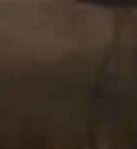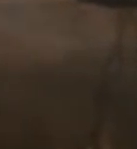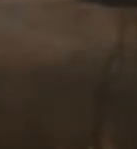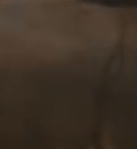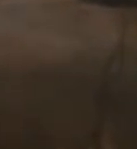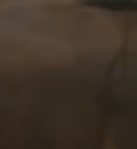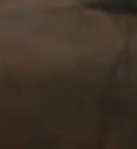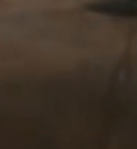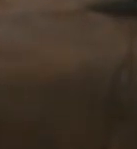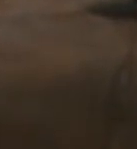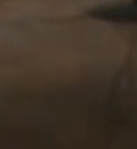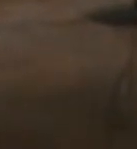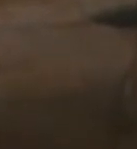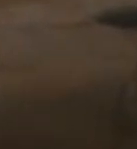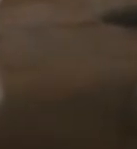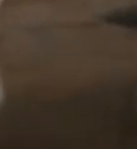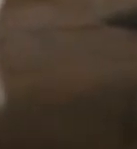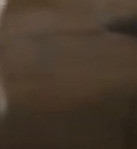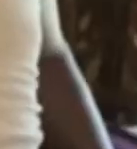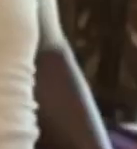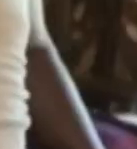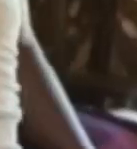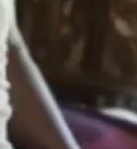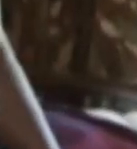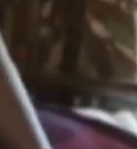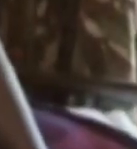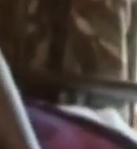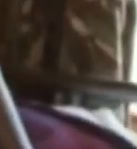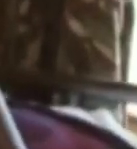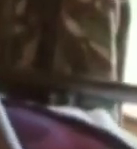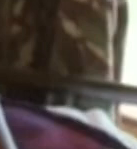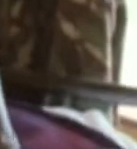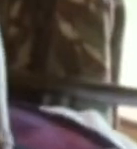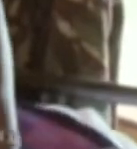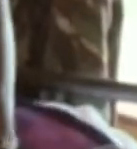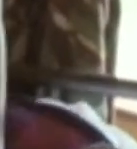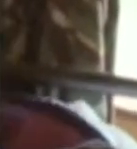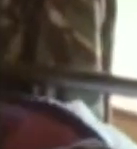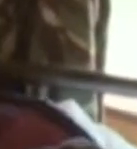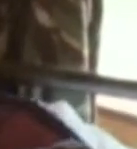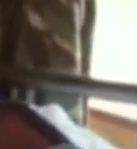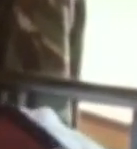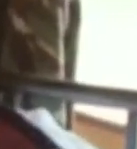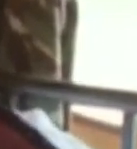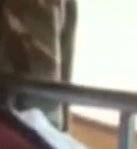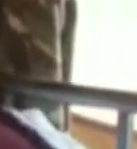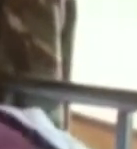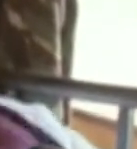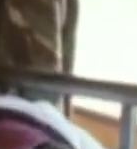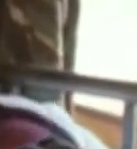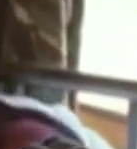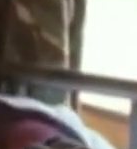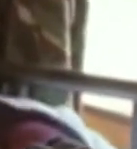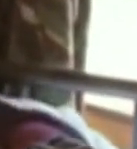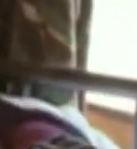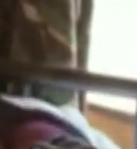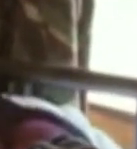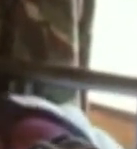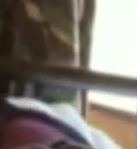Farah. Mam, mbona hukuniambia? Mimi ukinisaidia bila mataka, mimi nitakujenga.